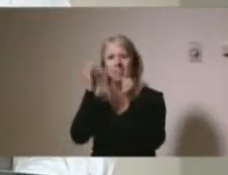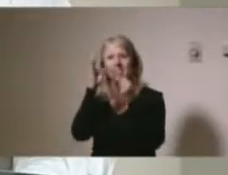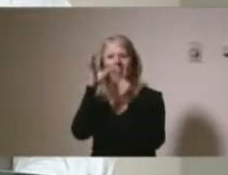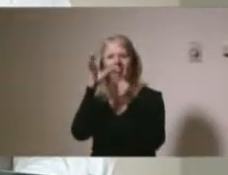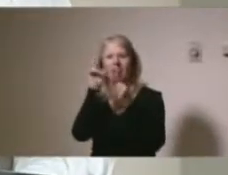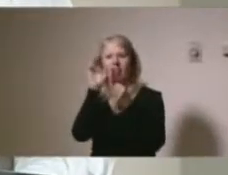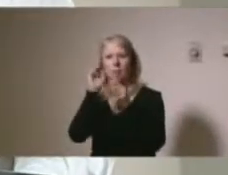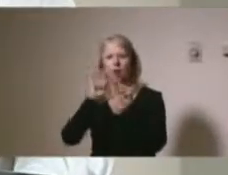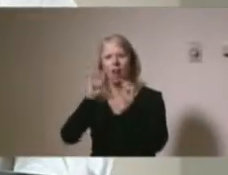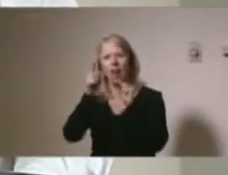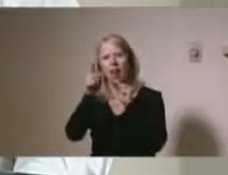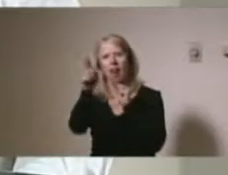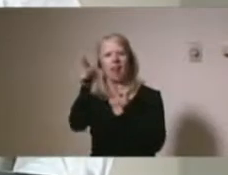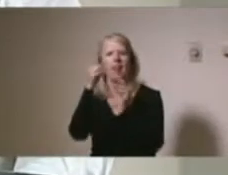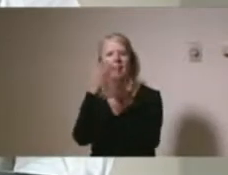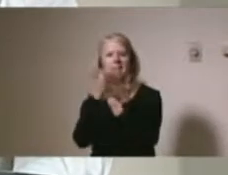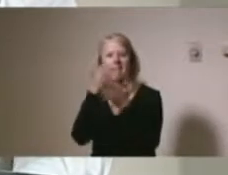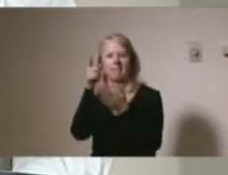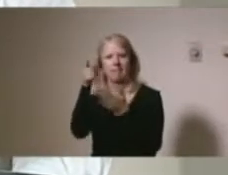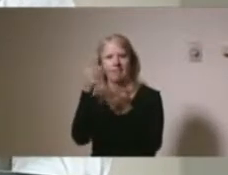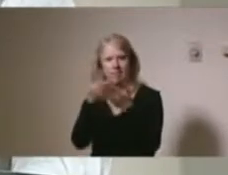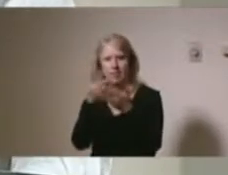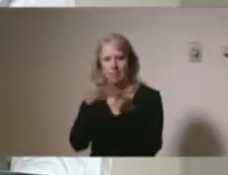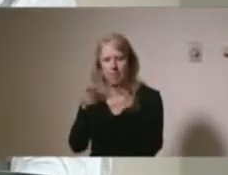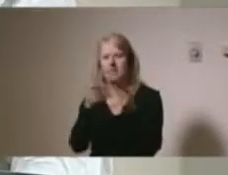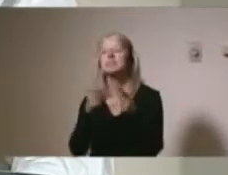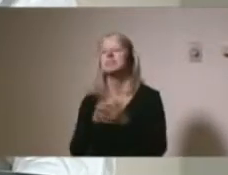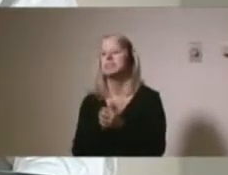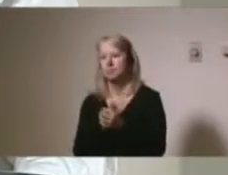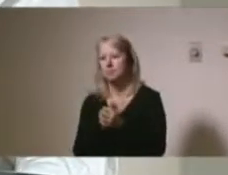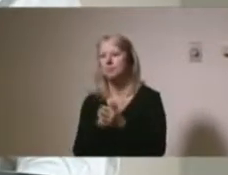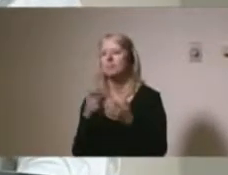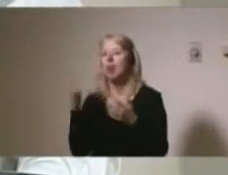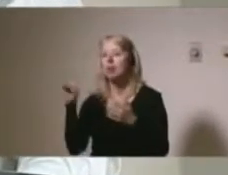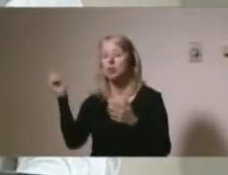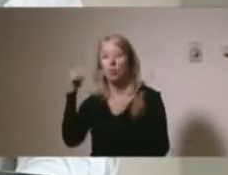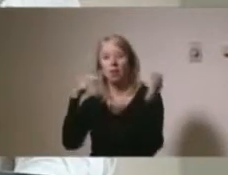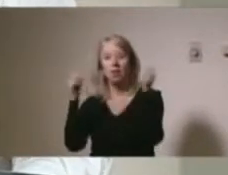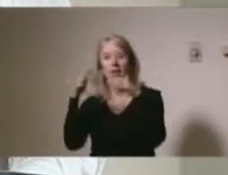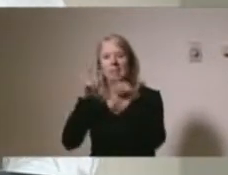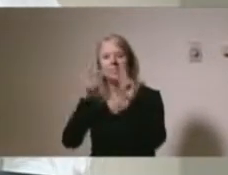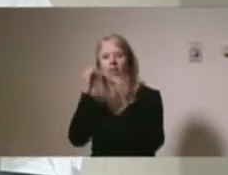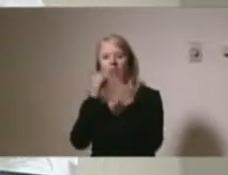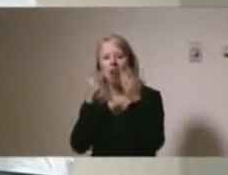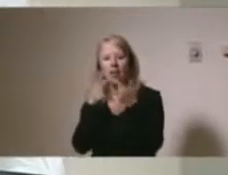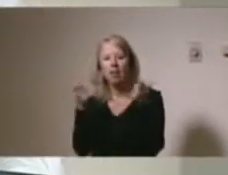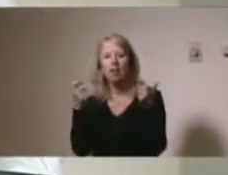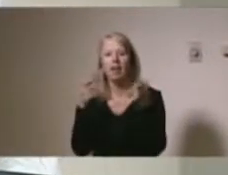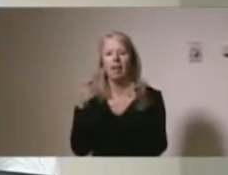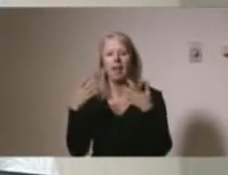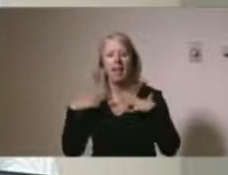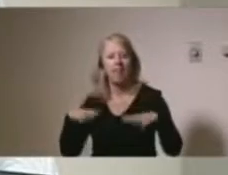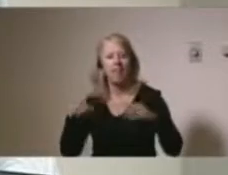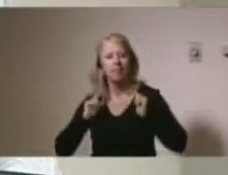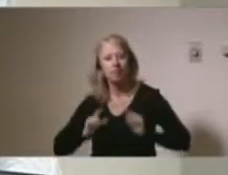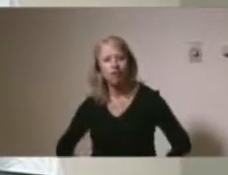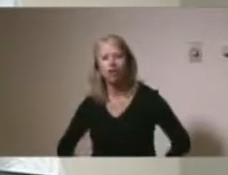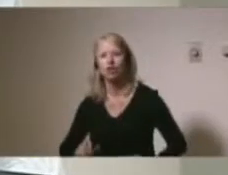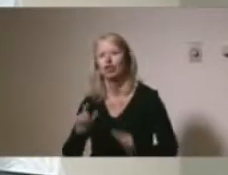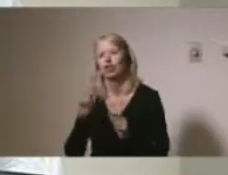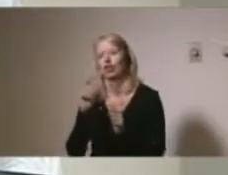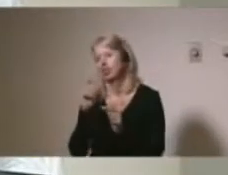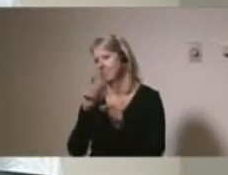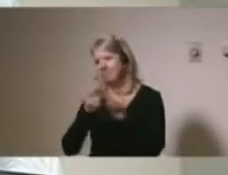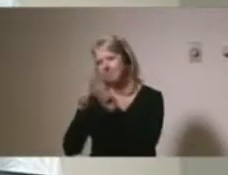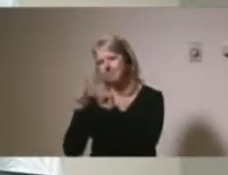nearest place. But they also send things like artisan products and furs. So with this is talking a little